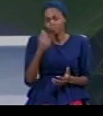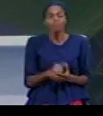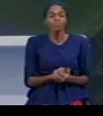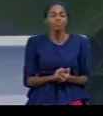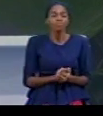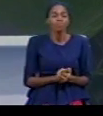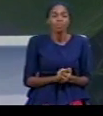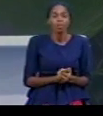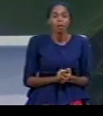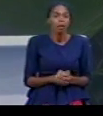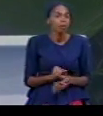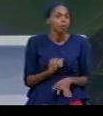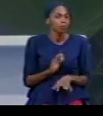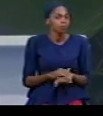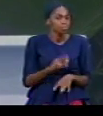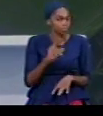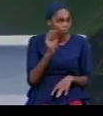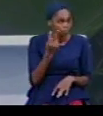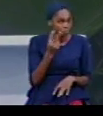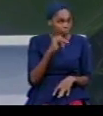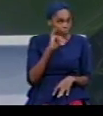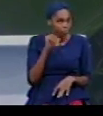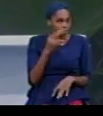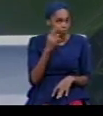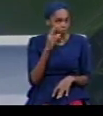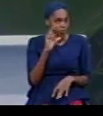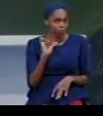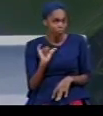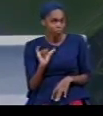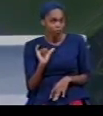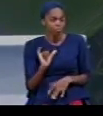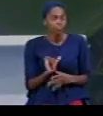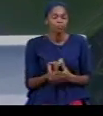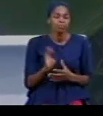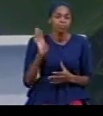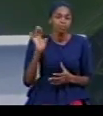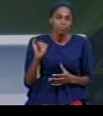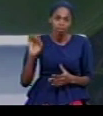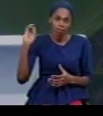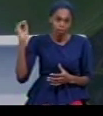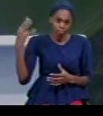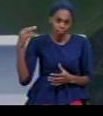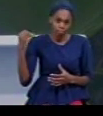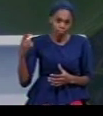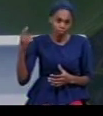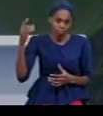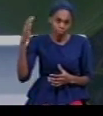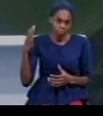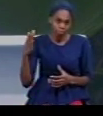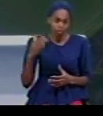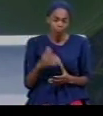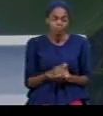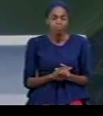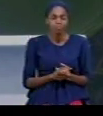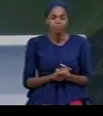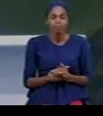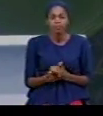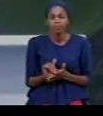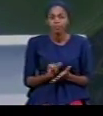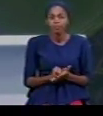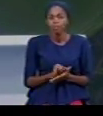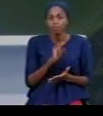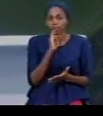of July, by the grace of God, which is 2nd